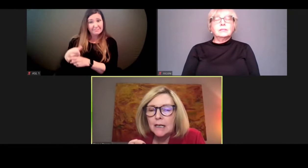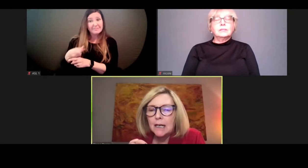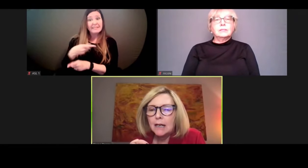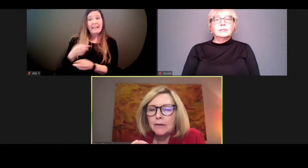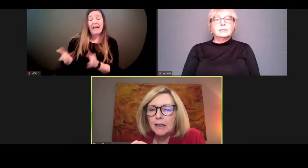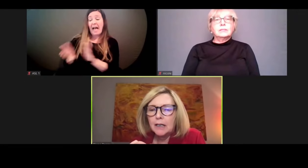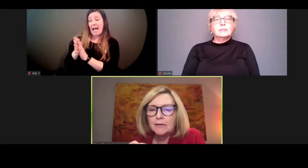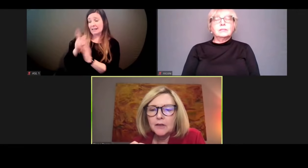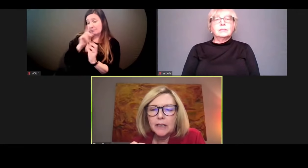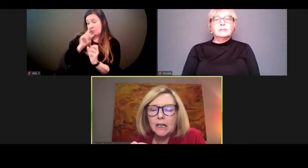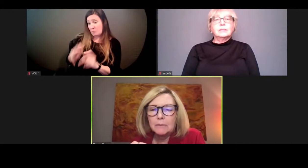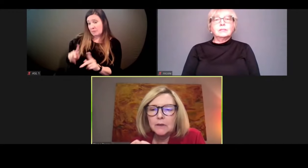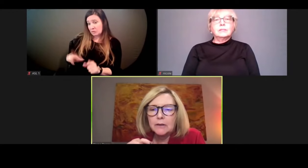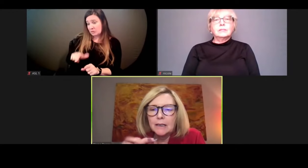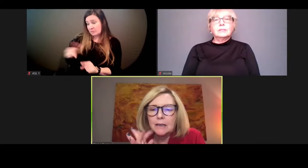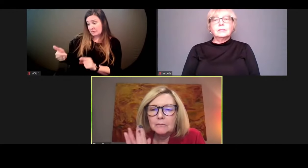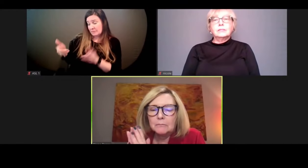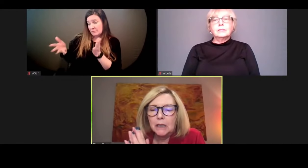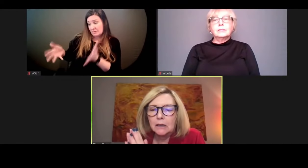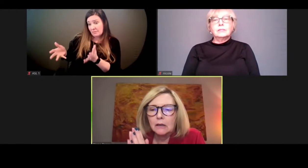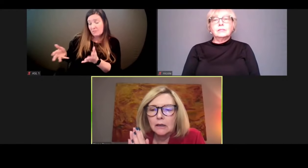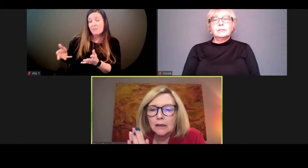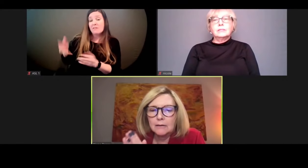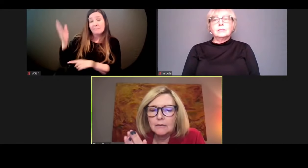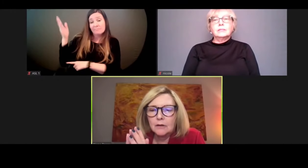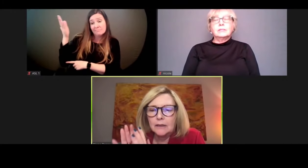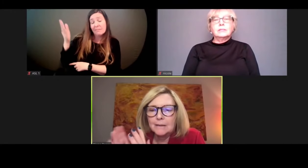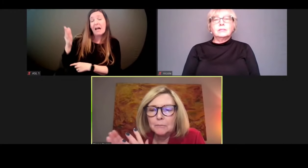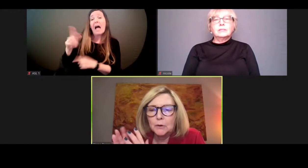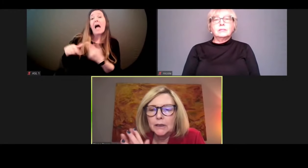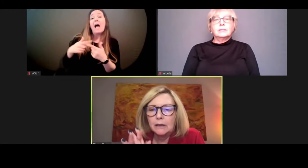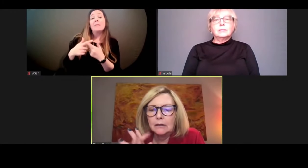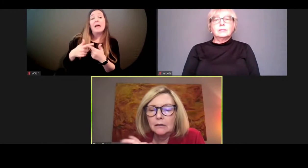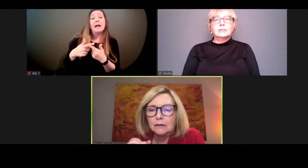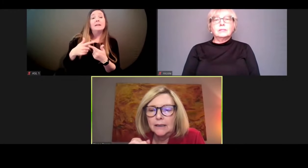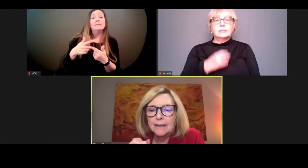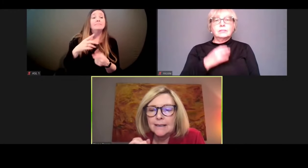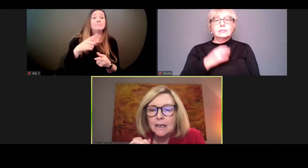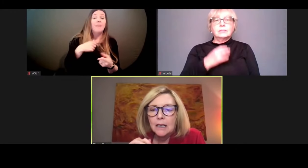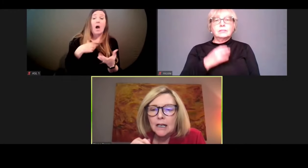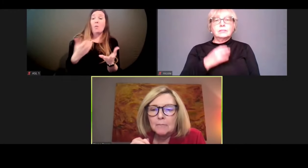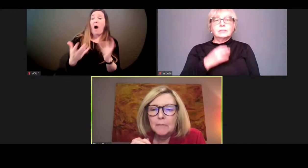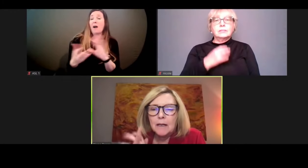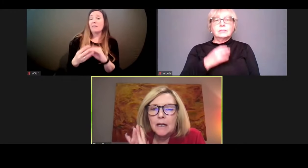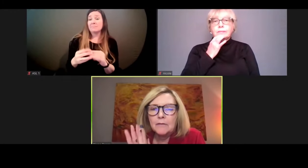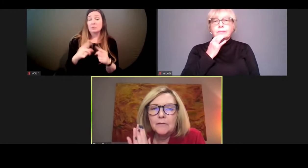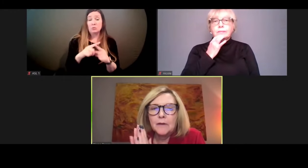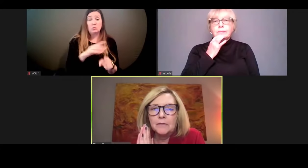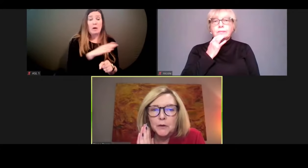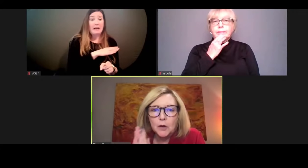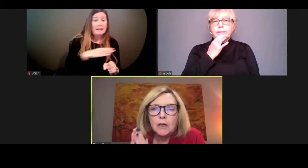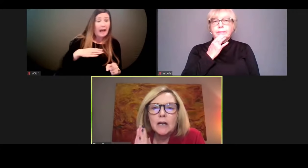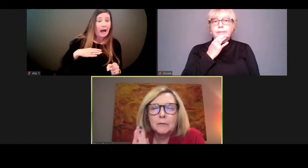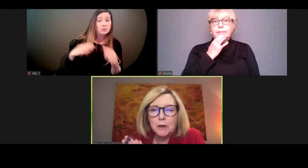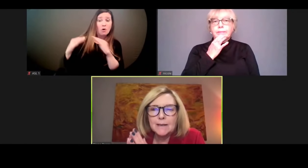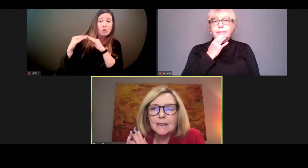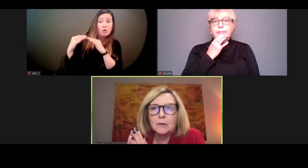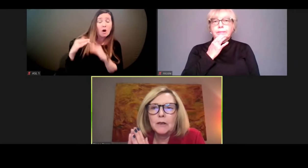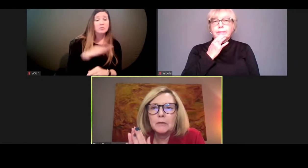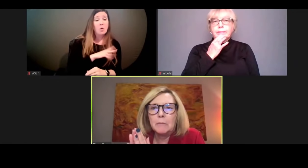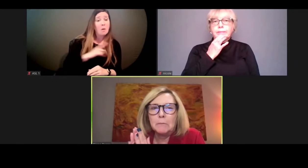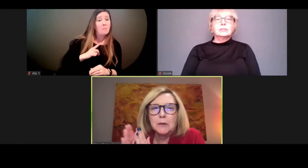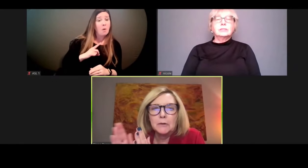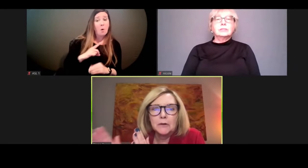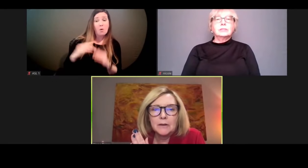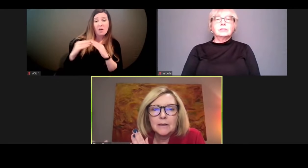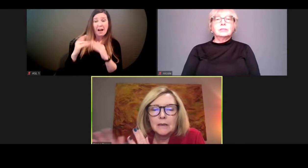next. And then after that, I would just say to my council colleagues and board colleagues, if you don't have a pressing